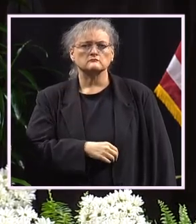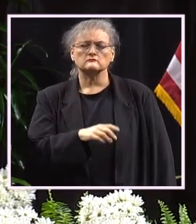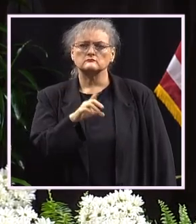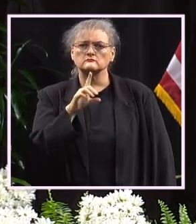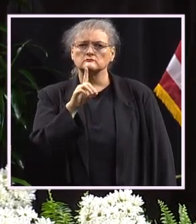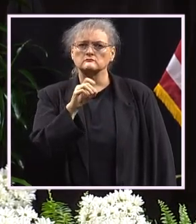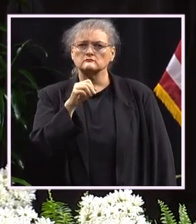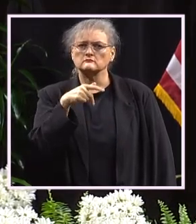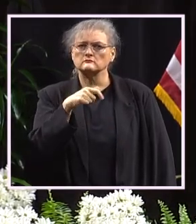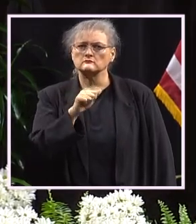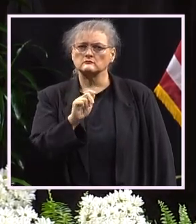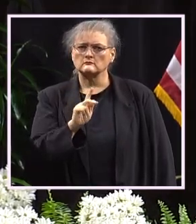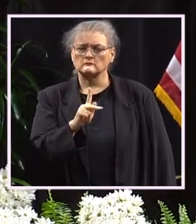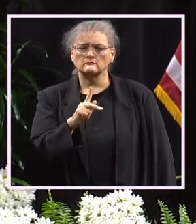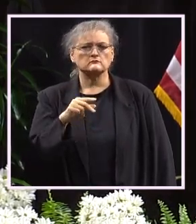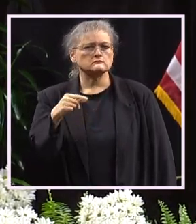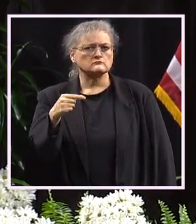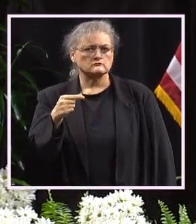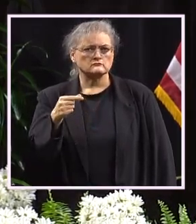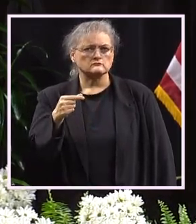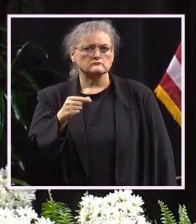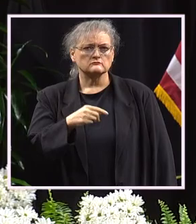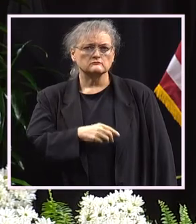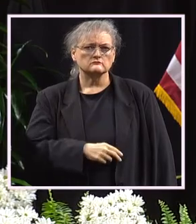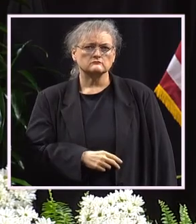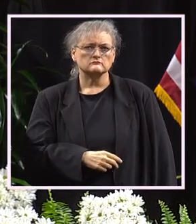Deepak Gupta, Master of Science.